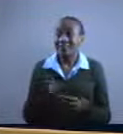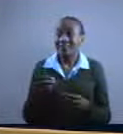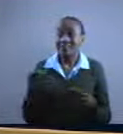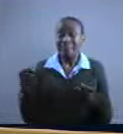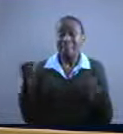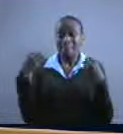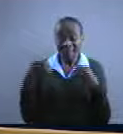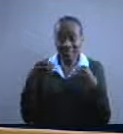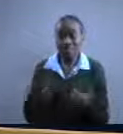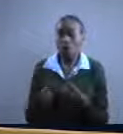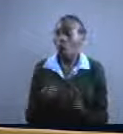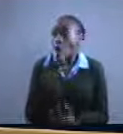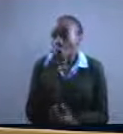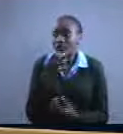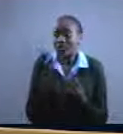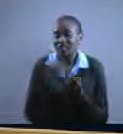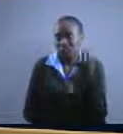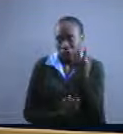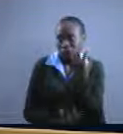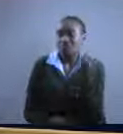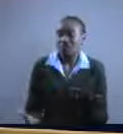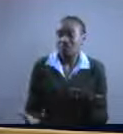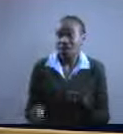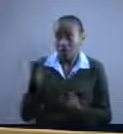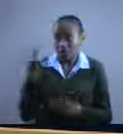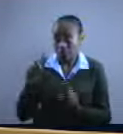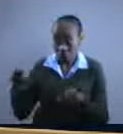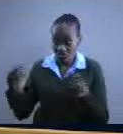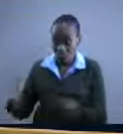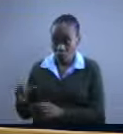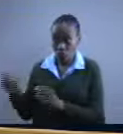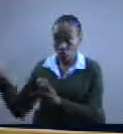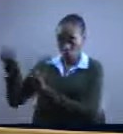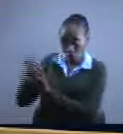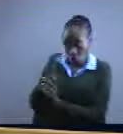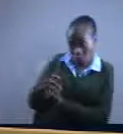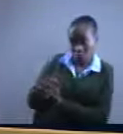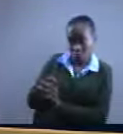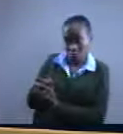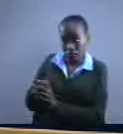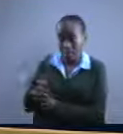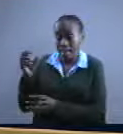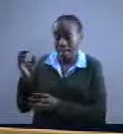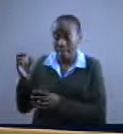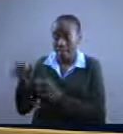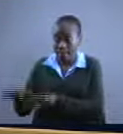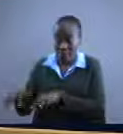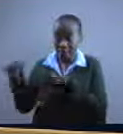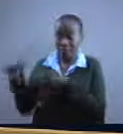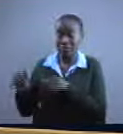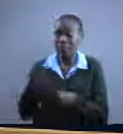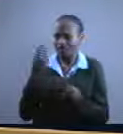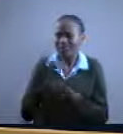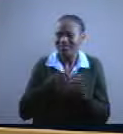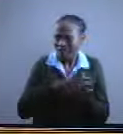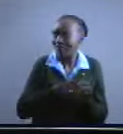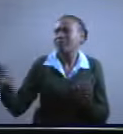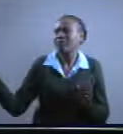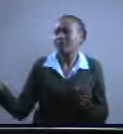And if you don't want to be in politics, in parliament, get out of the kitchen. I thank you,